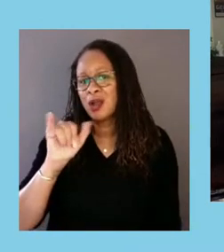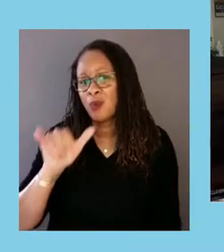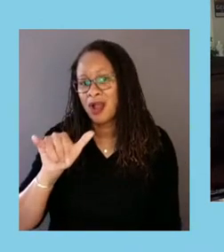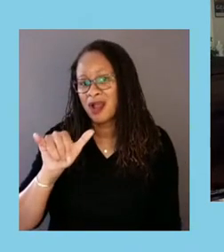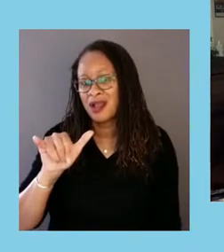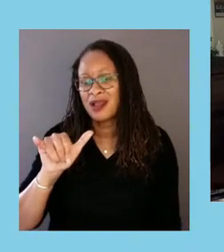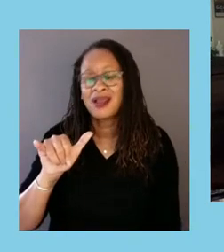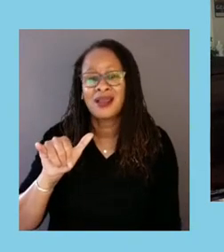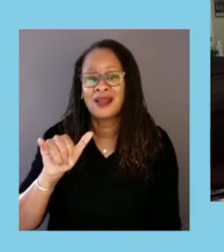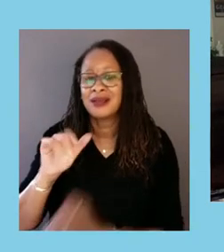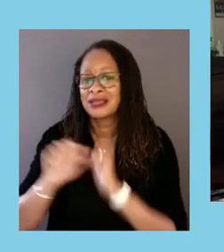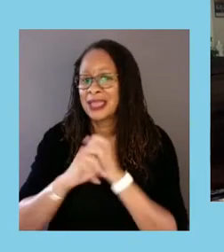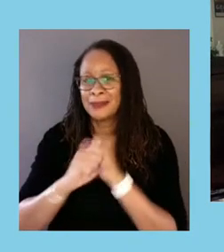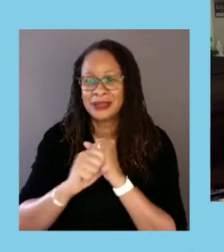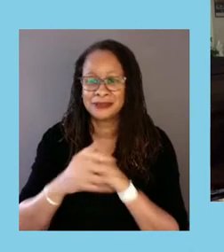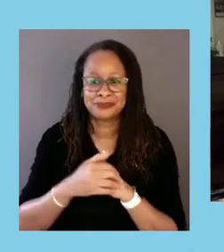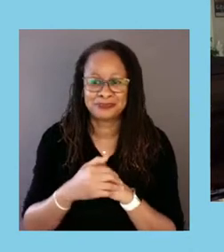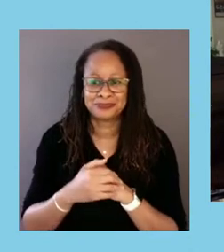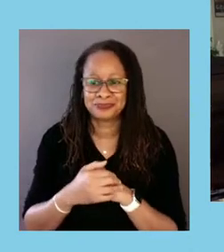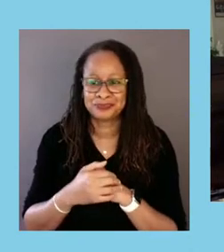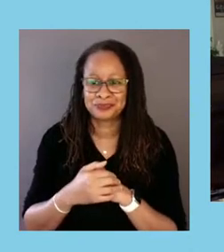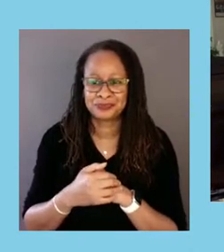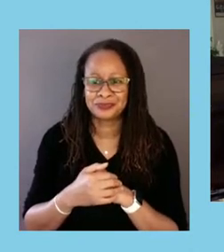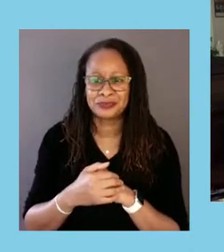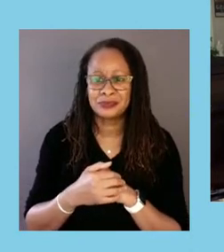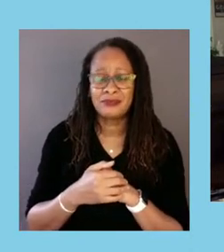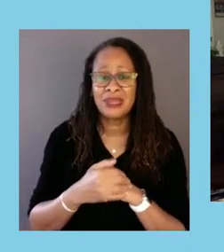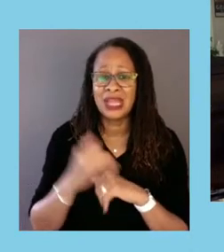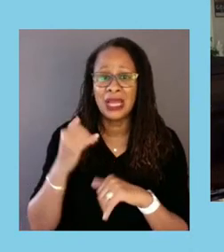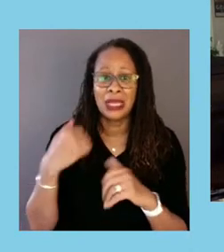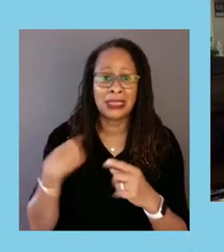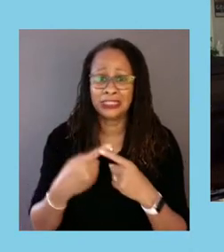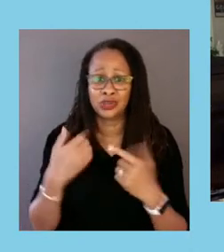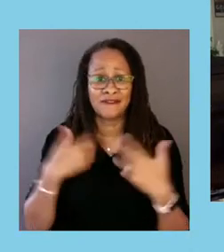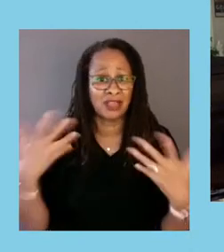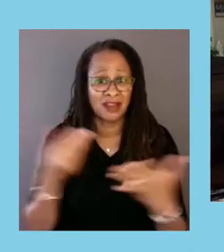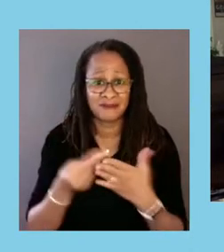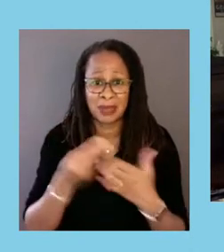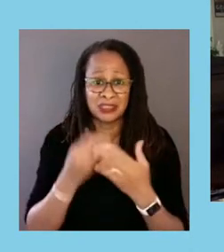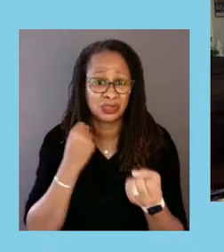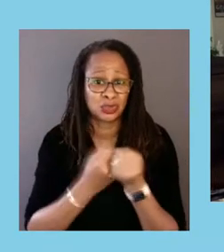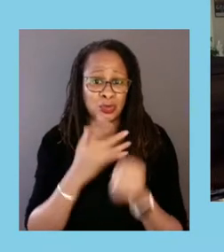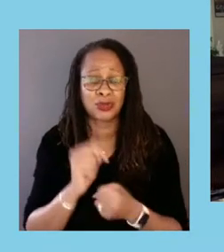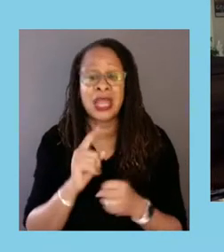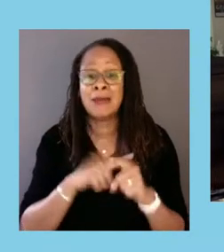I would rather, unless, you know, you have indisposable income, but I would rather put that money on my next film,